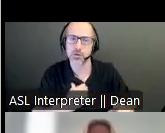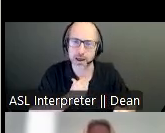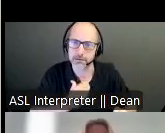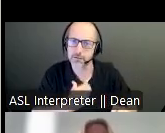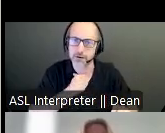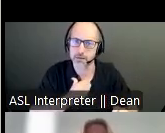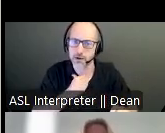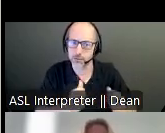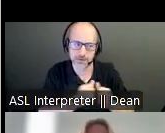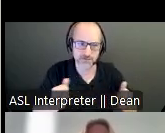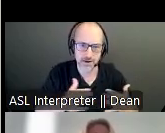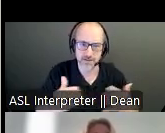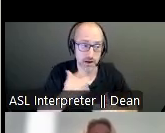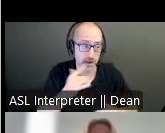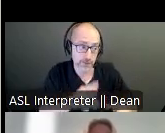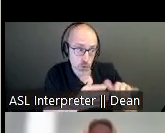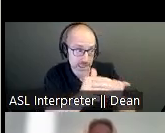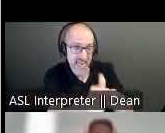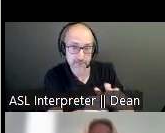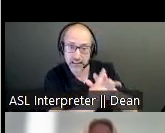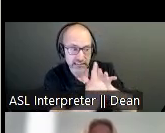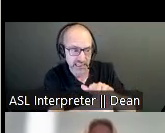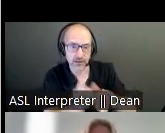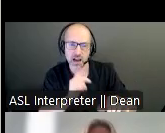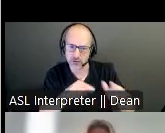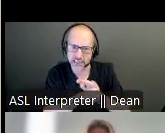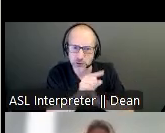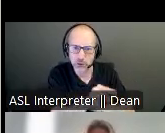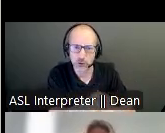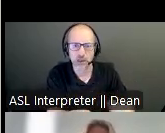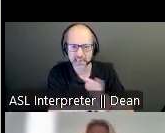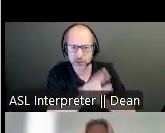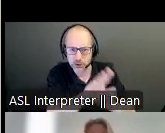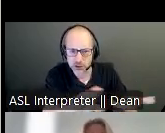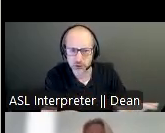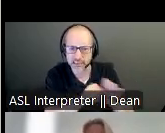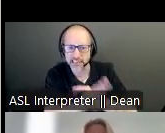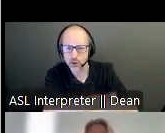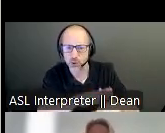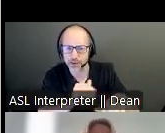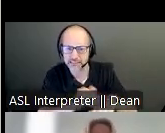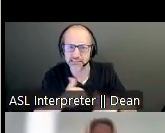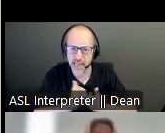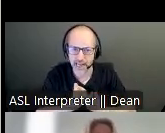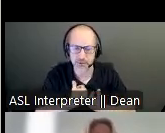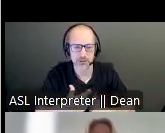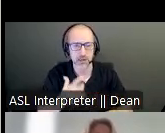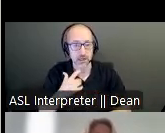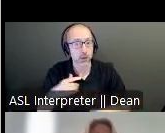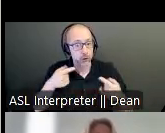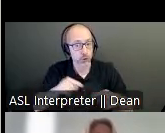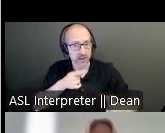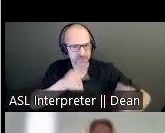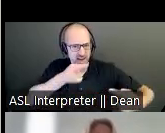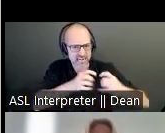them, that they'll kill the victim, their children, their pets. They also will hold weapons during an argument or